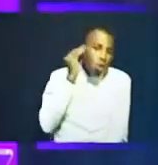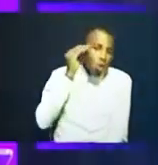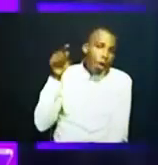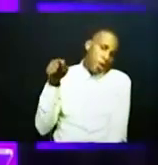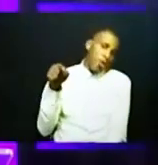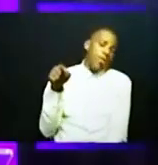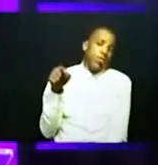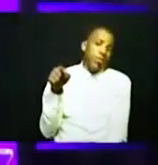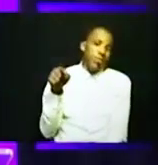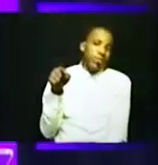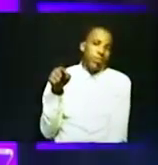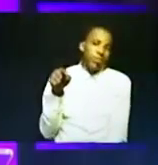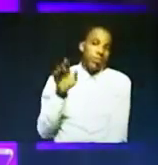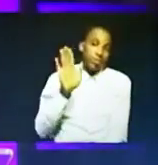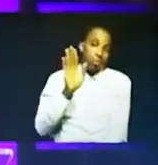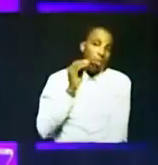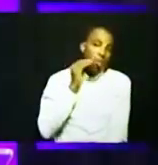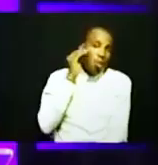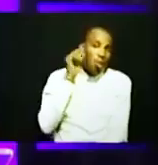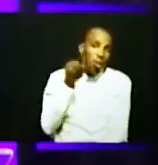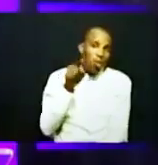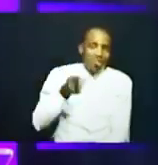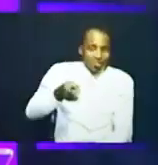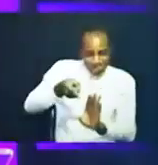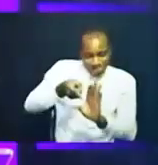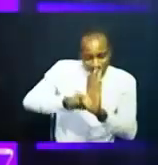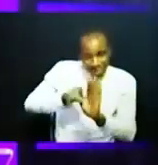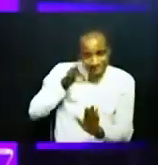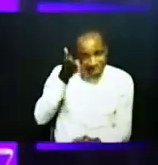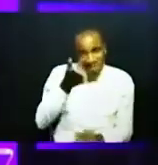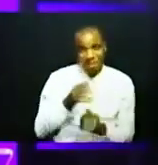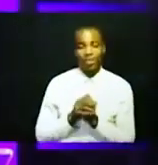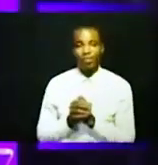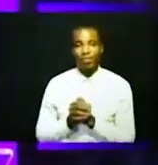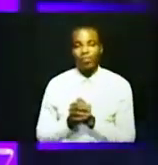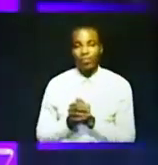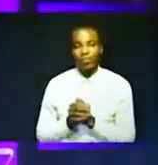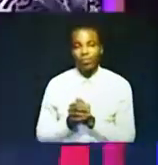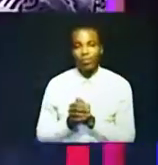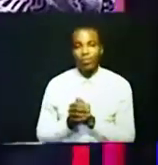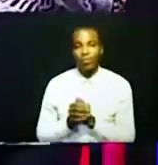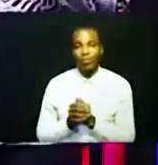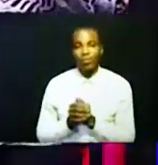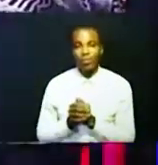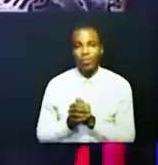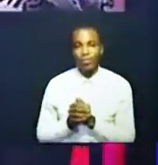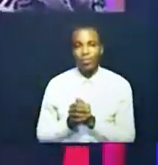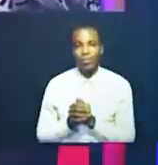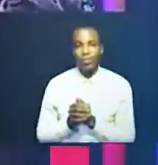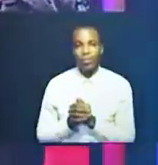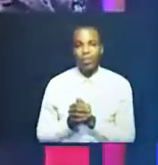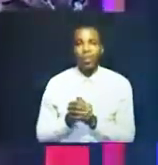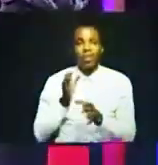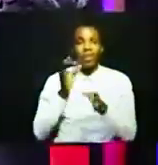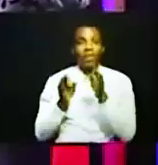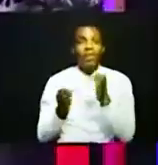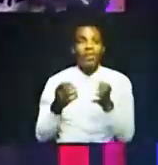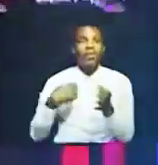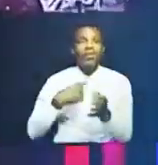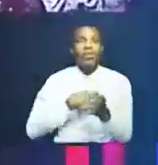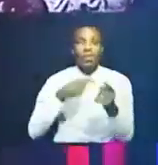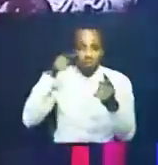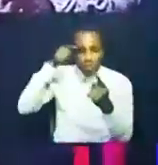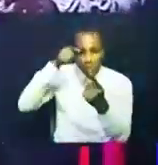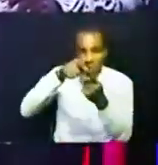me show crying, say Shasia if you are Jerusalem. Mummy and Shasia, every if you want to talk about possessing the